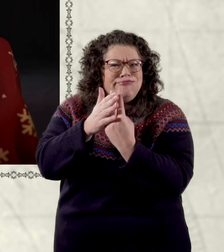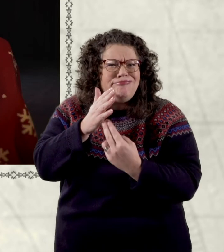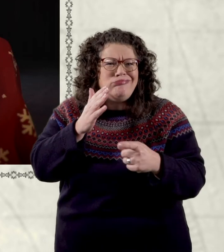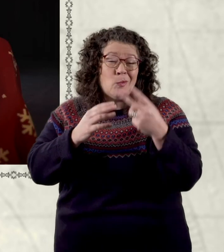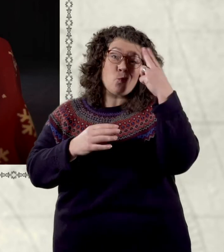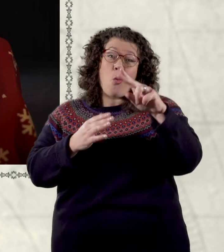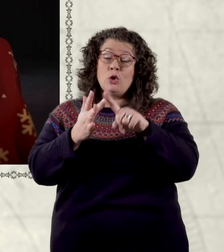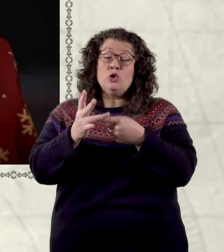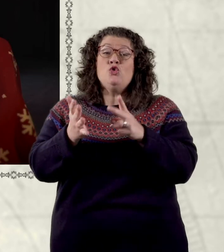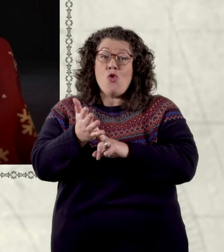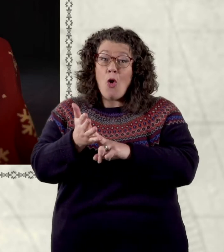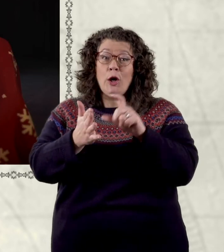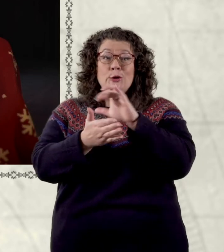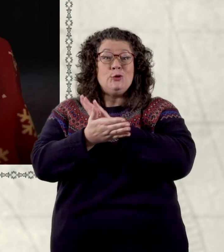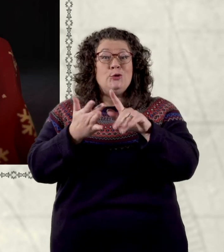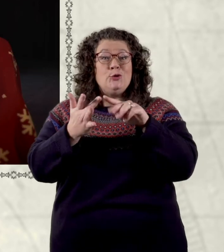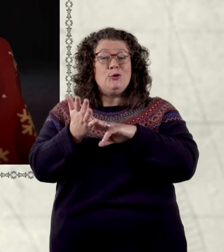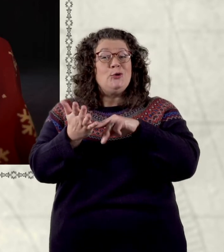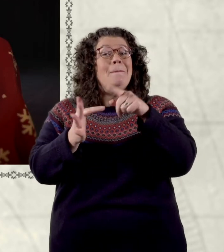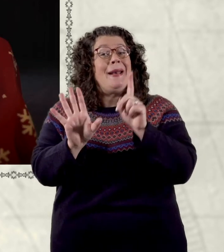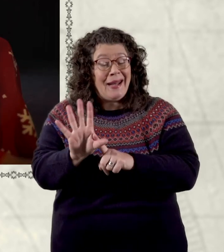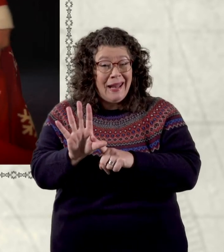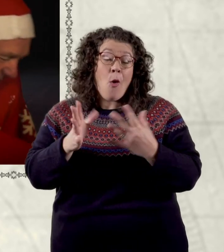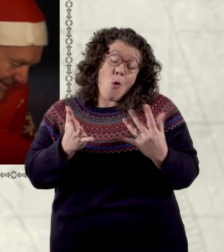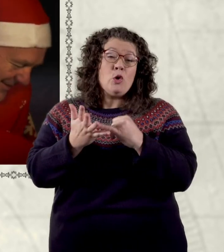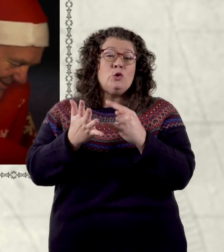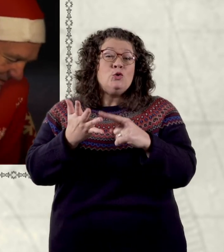Chimney or Sion Corn.